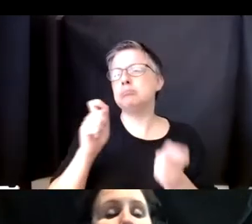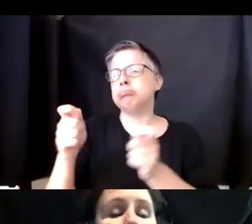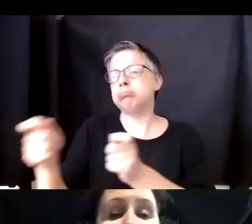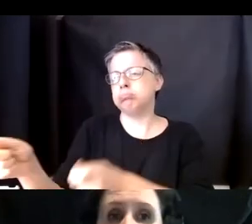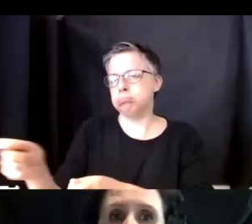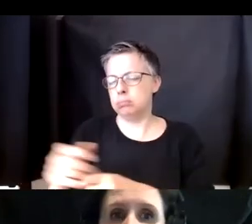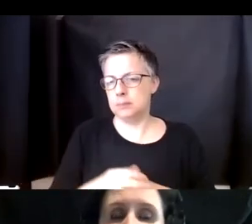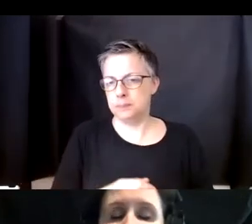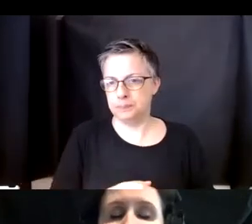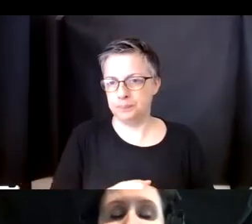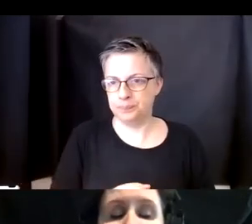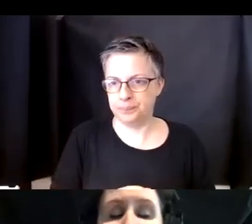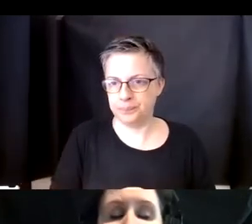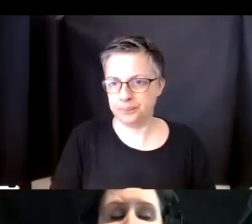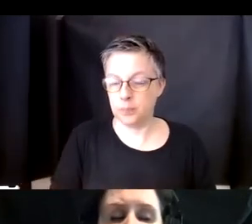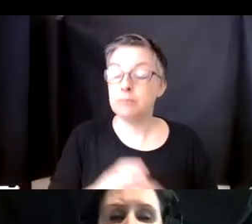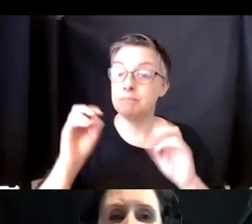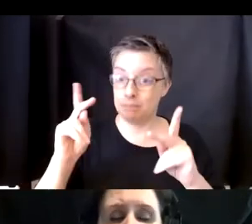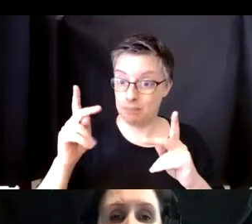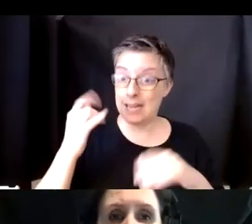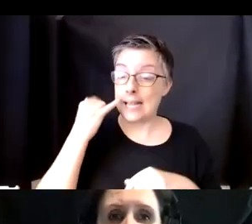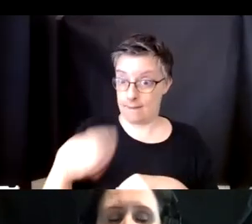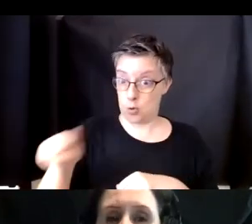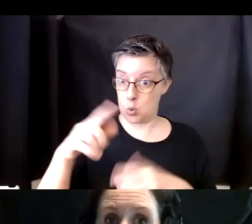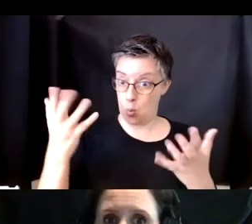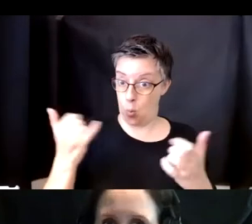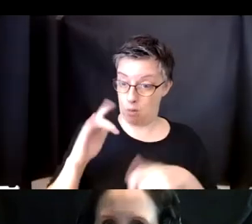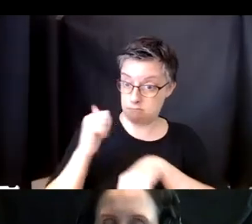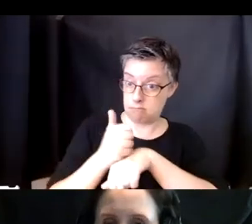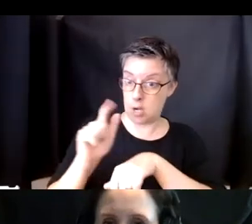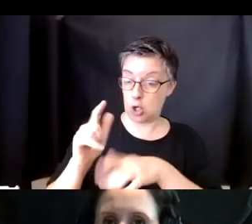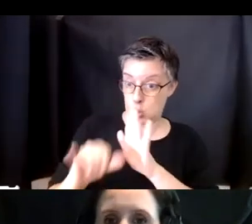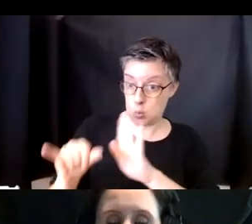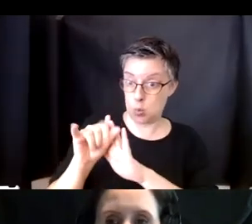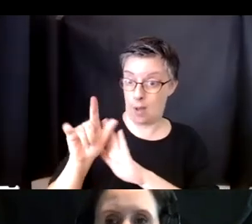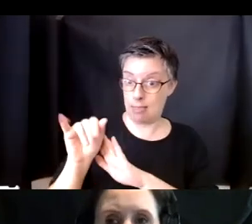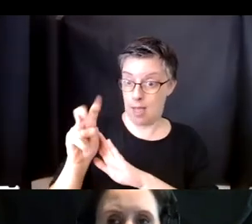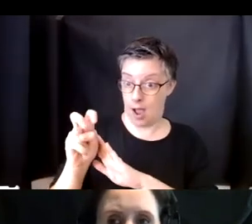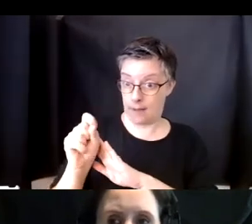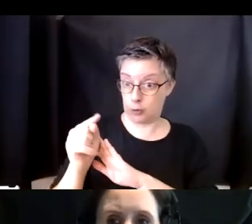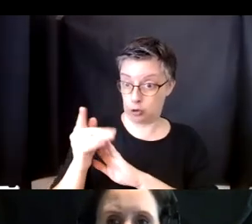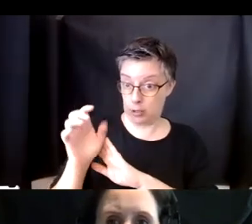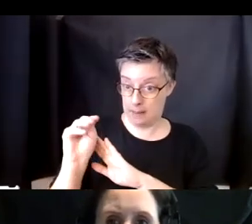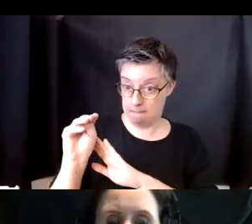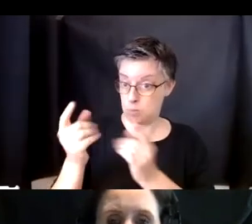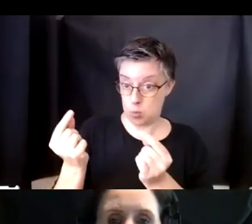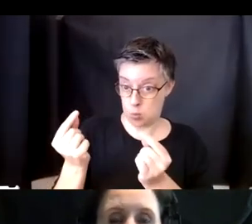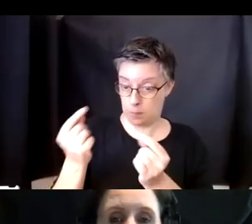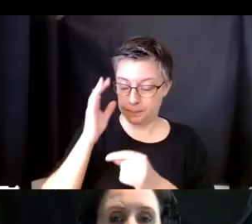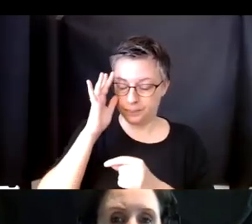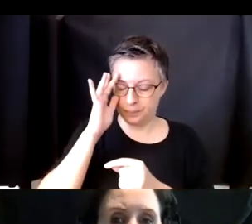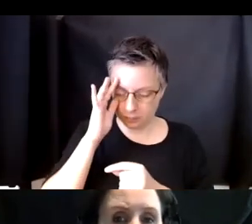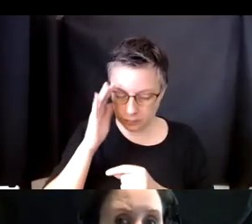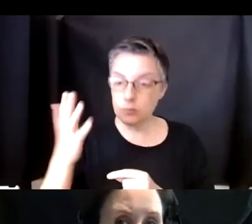So now, if you want to have a YouTube live stream event, this is the steps you need to take.